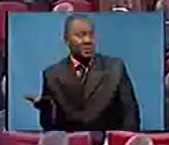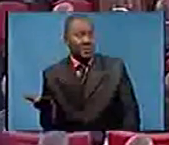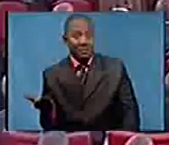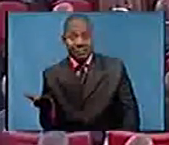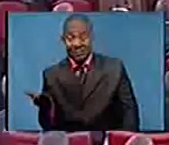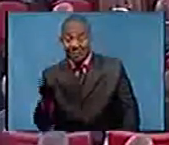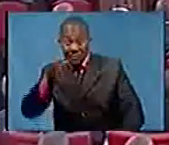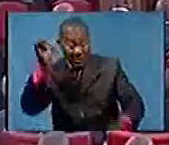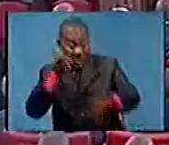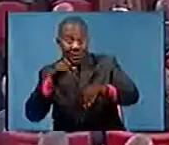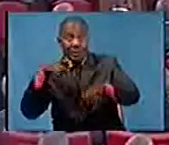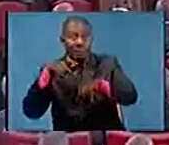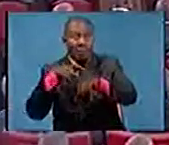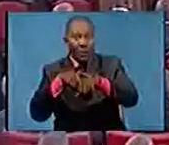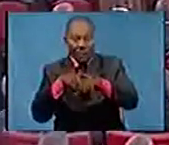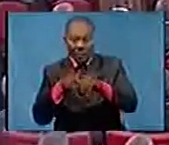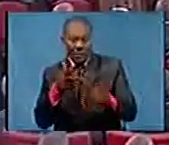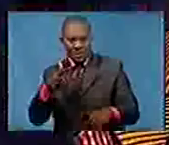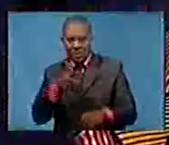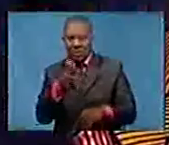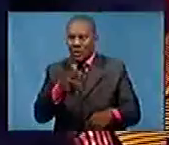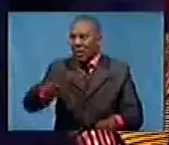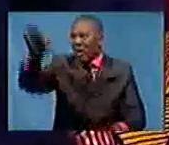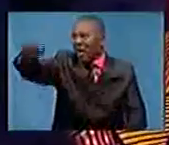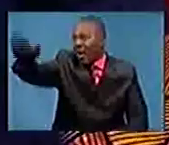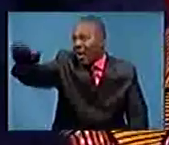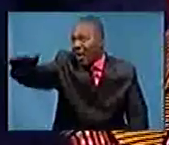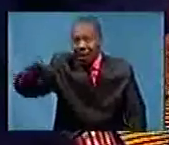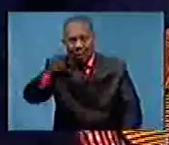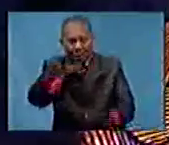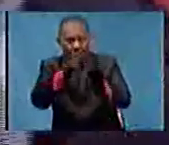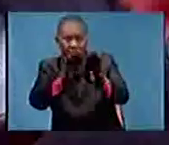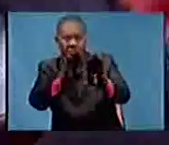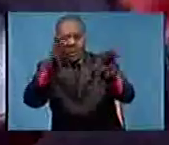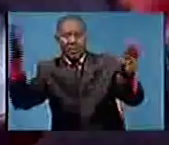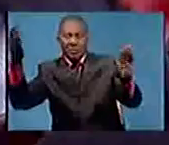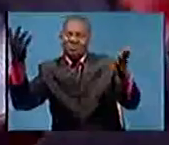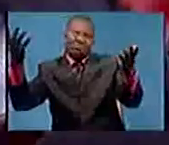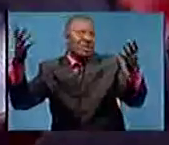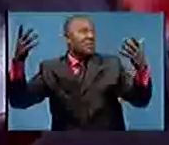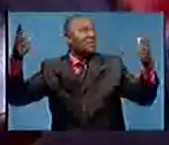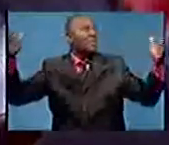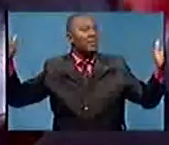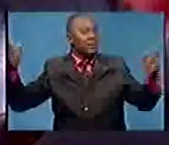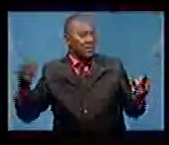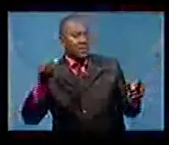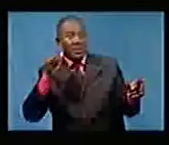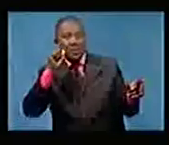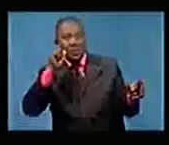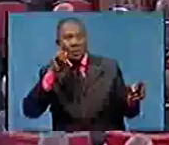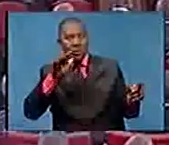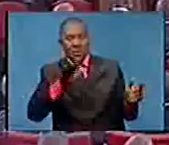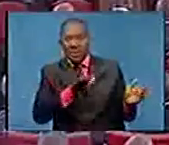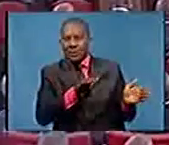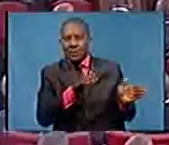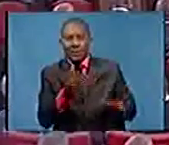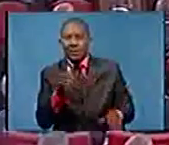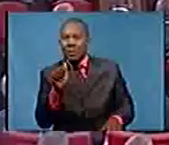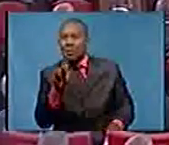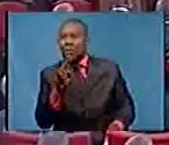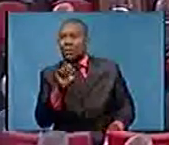they actually located him, so many hours had passed, the woman lost her life at Akuse